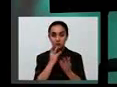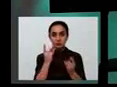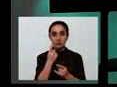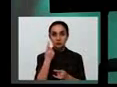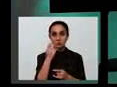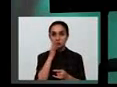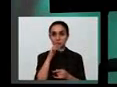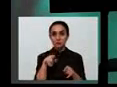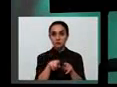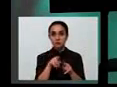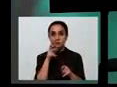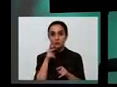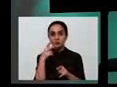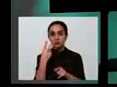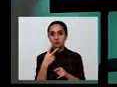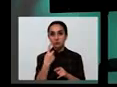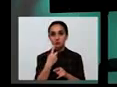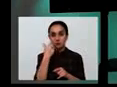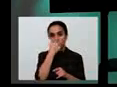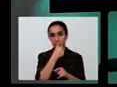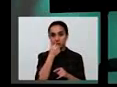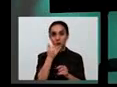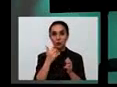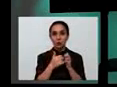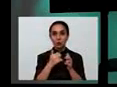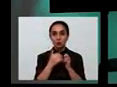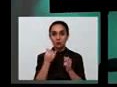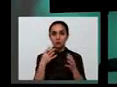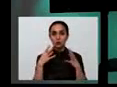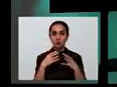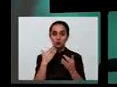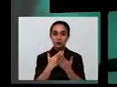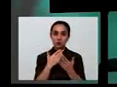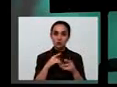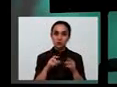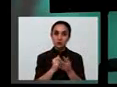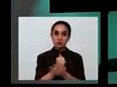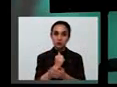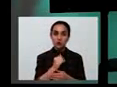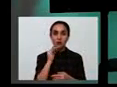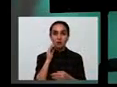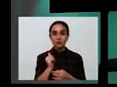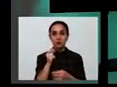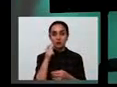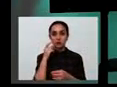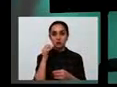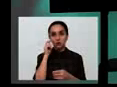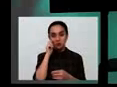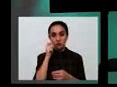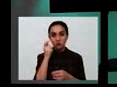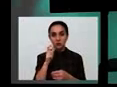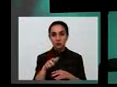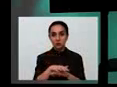100 yilligiga, ya'ni 2021-yil o'rtacha farovonlik darajasiga erishish va Xitoy